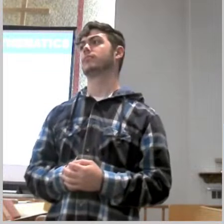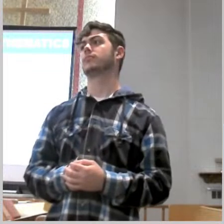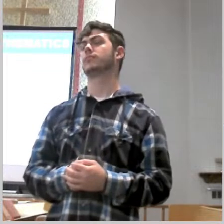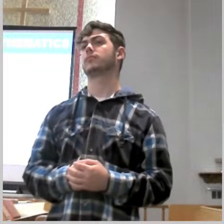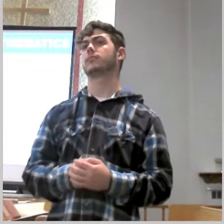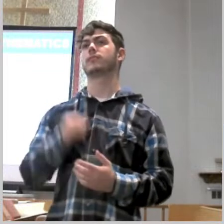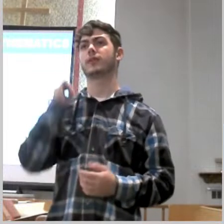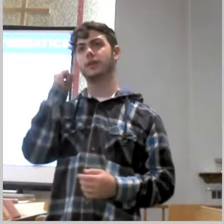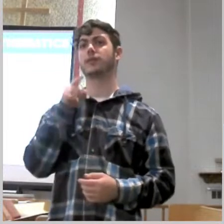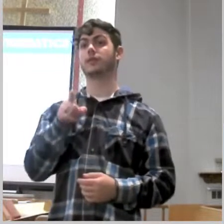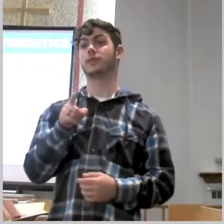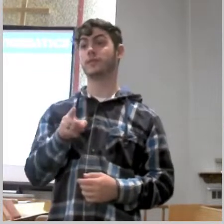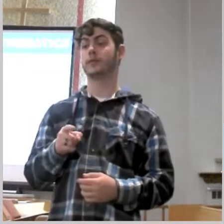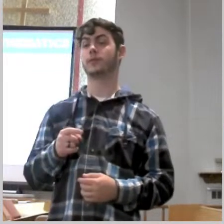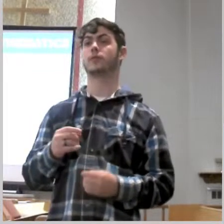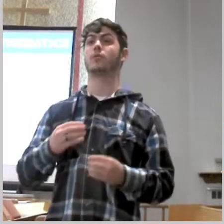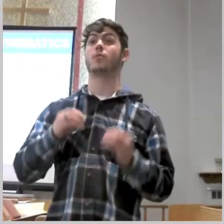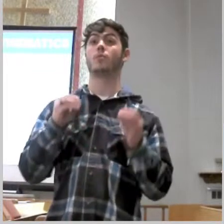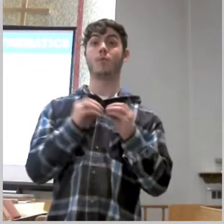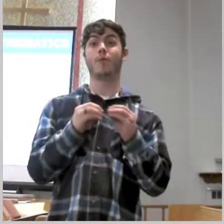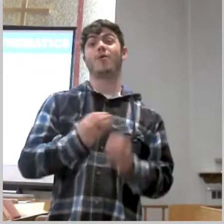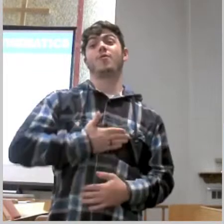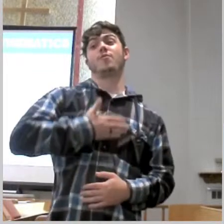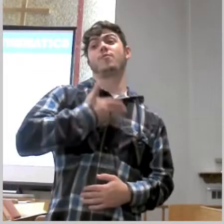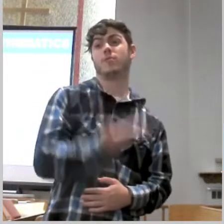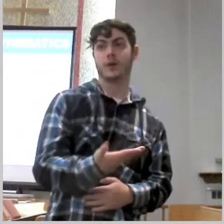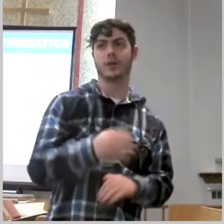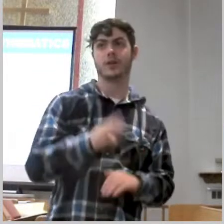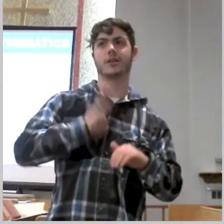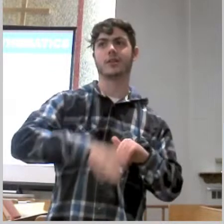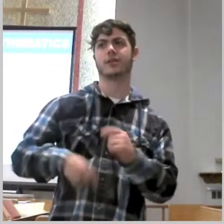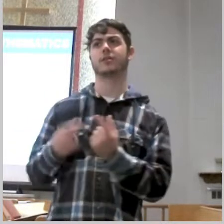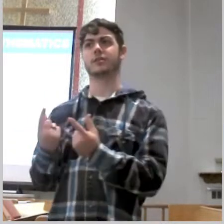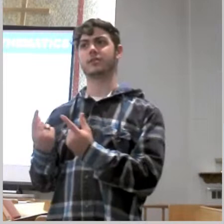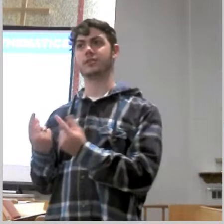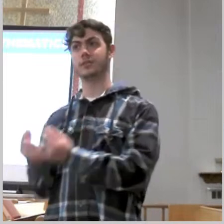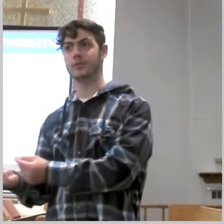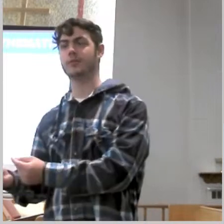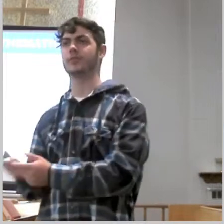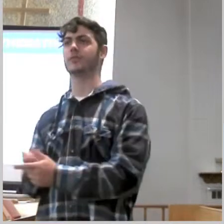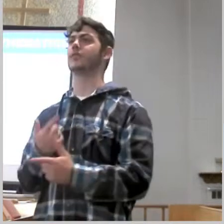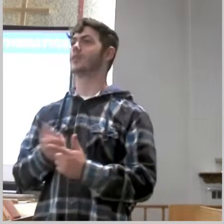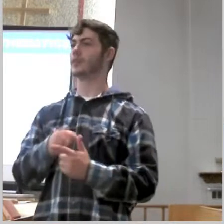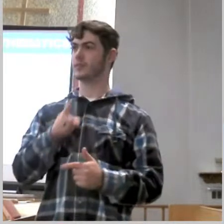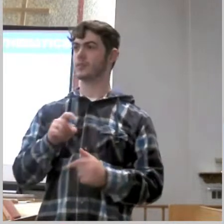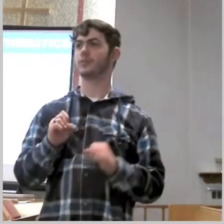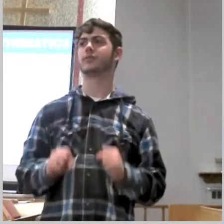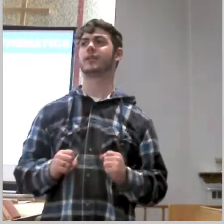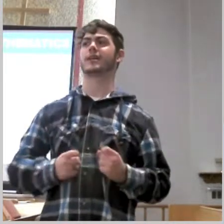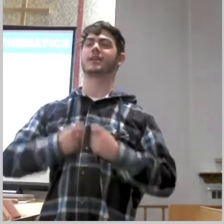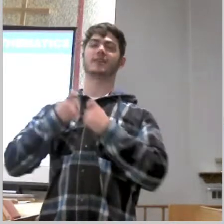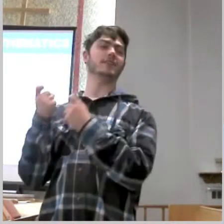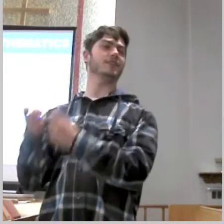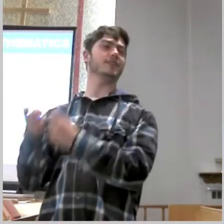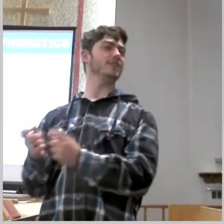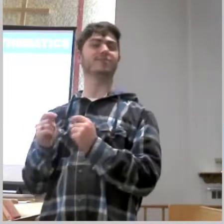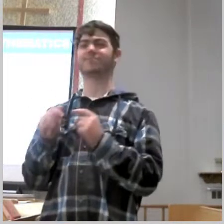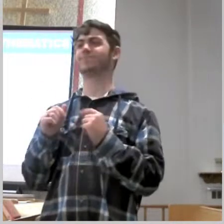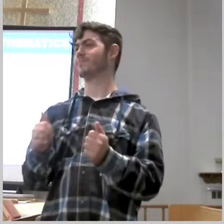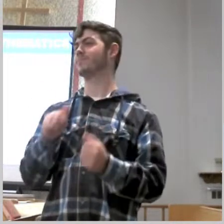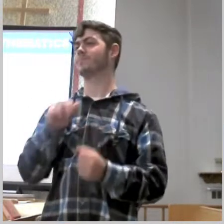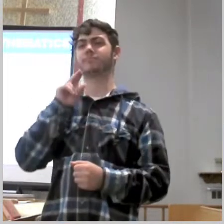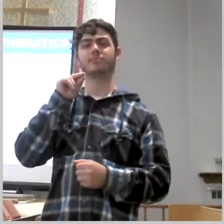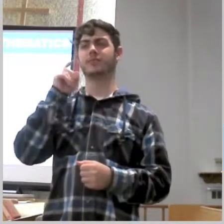going to get the momentum. And you will give. You will be generous right there on the spot without thinking too much about it.